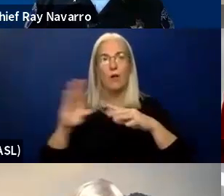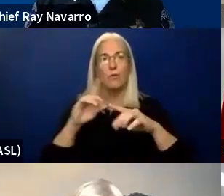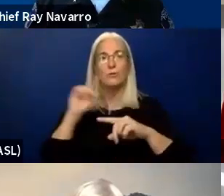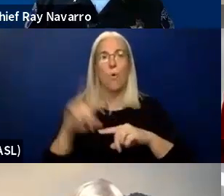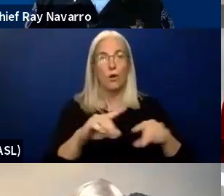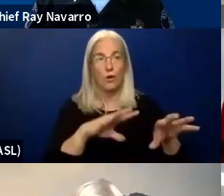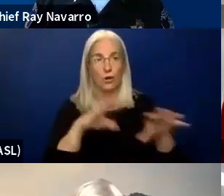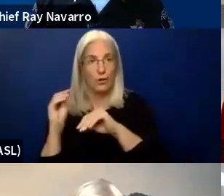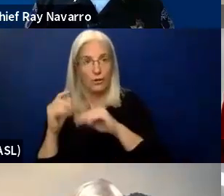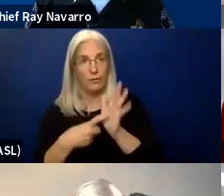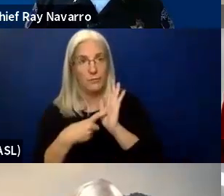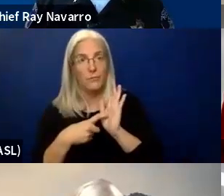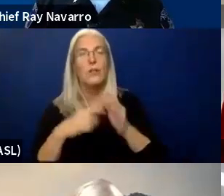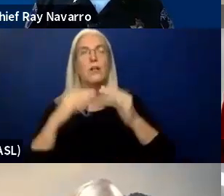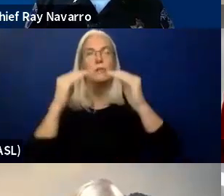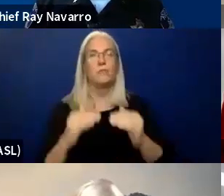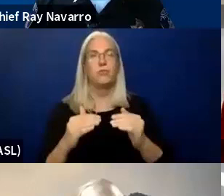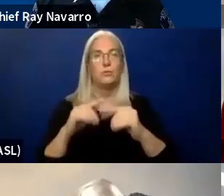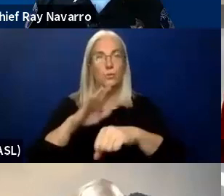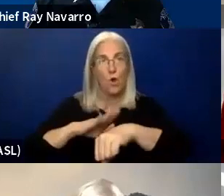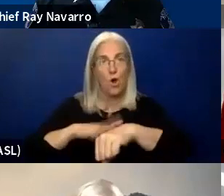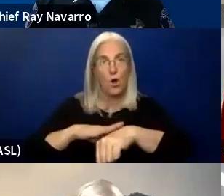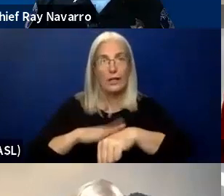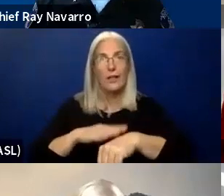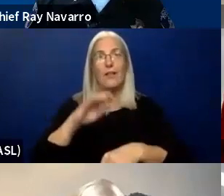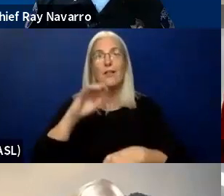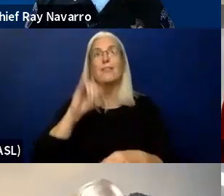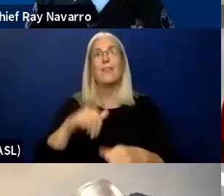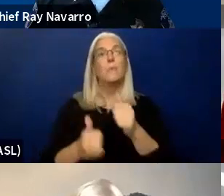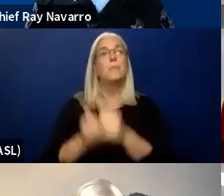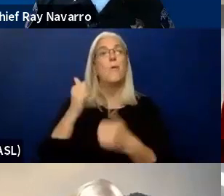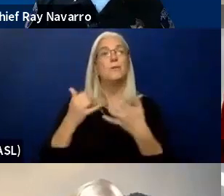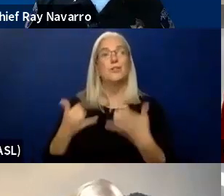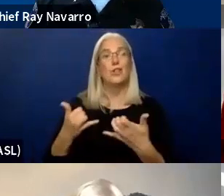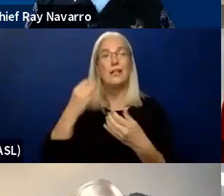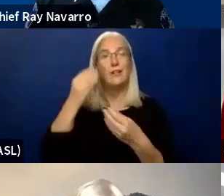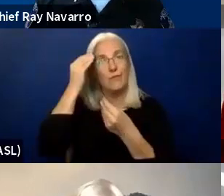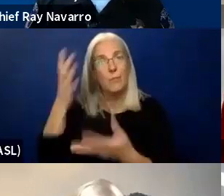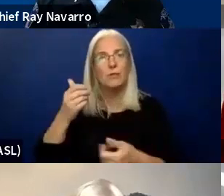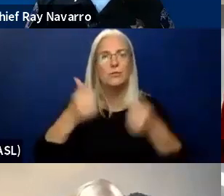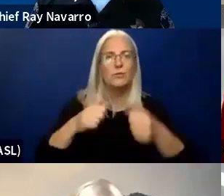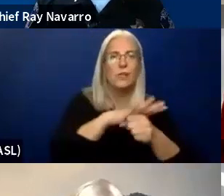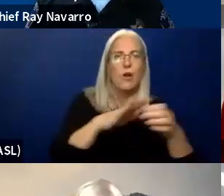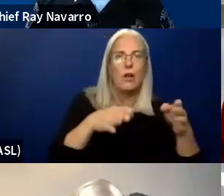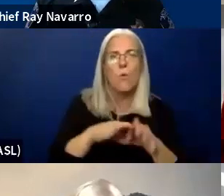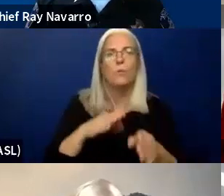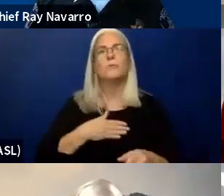that evacuation order and the road closure information, you can go to